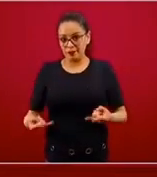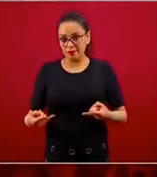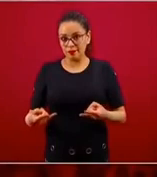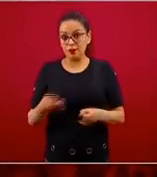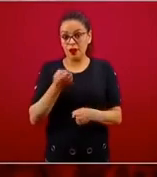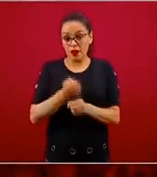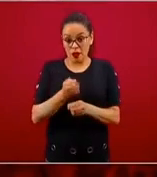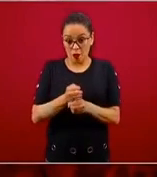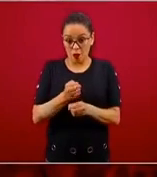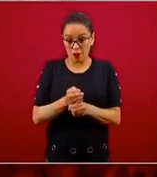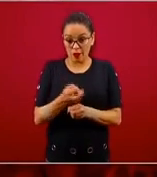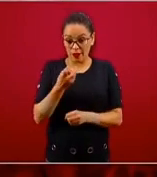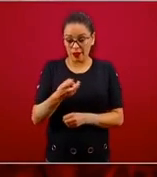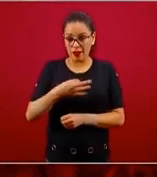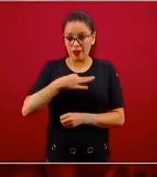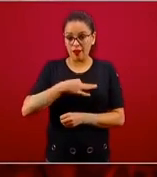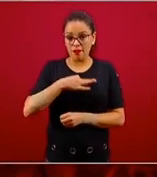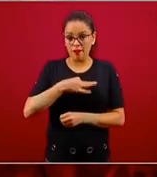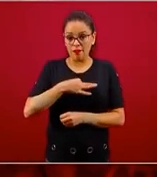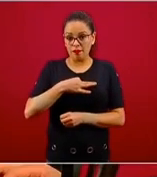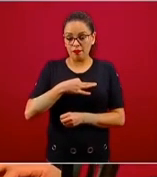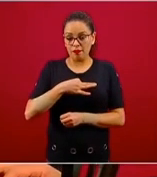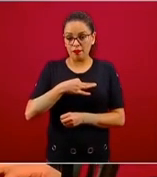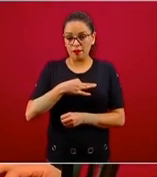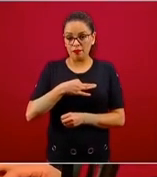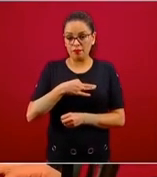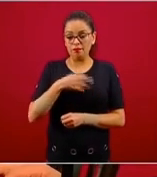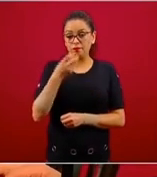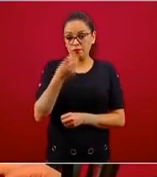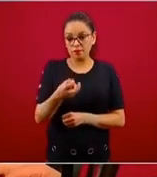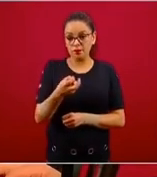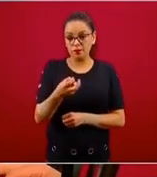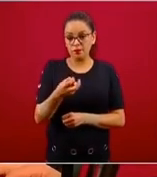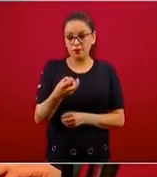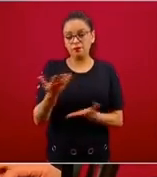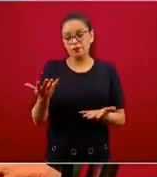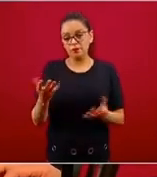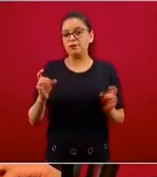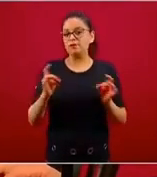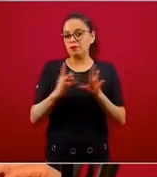immune system. And that's how we make history with immunity.